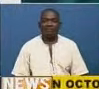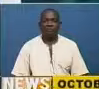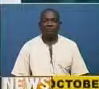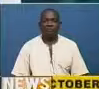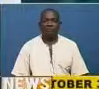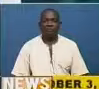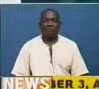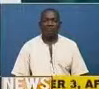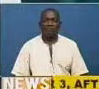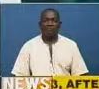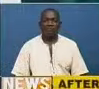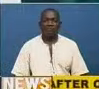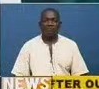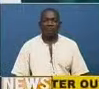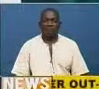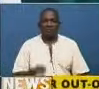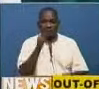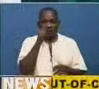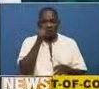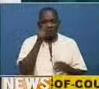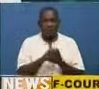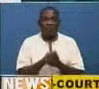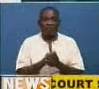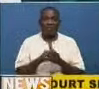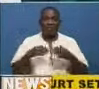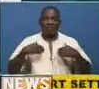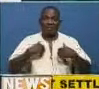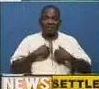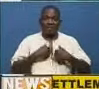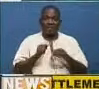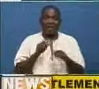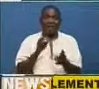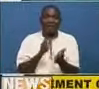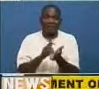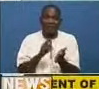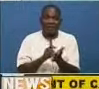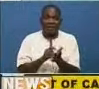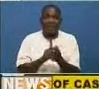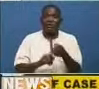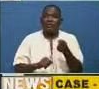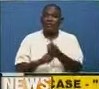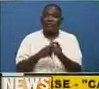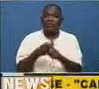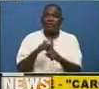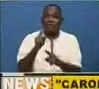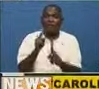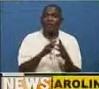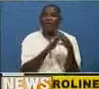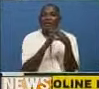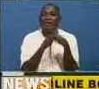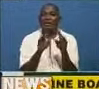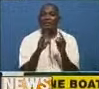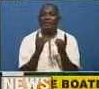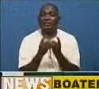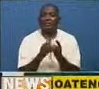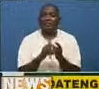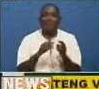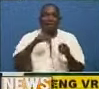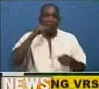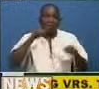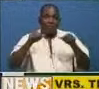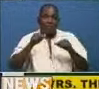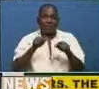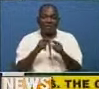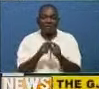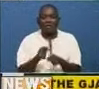into happiness. In our very first story, the Veterinary Services Department, with support from the United States Department of Agriculture,